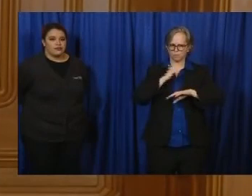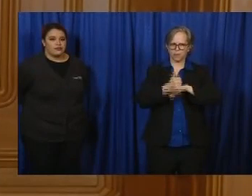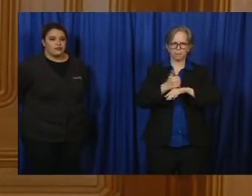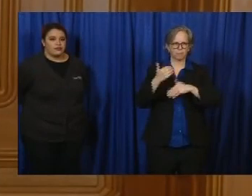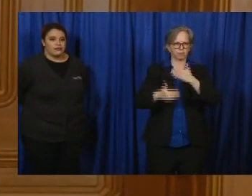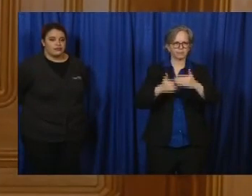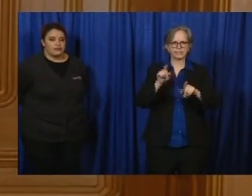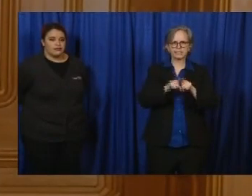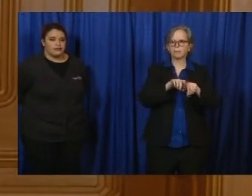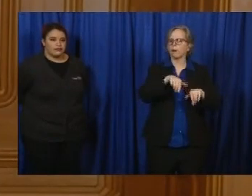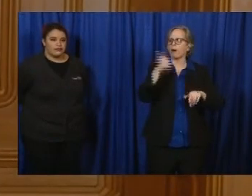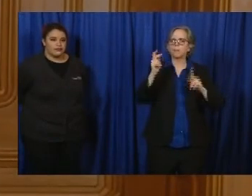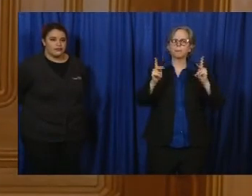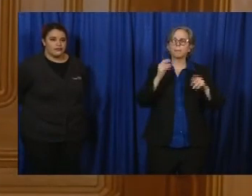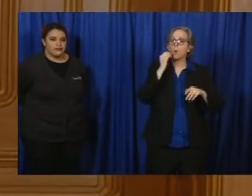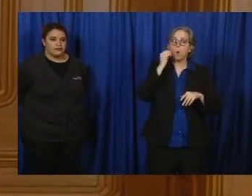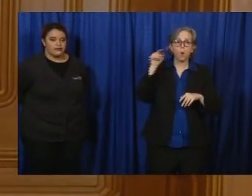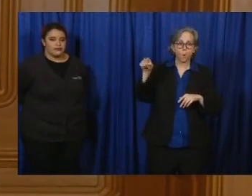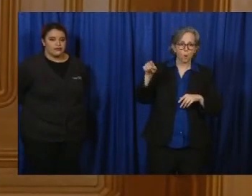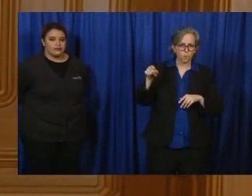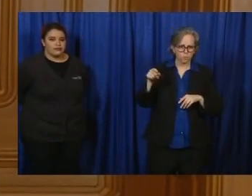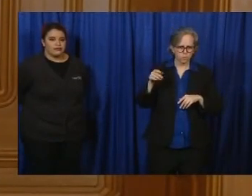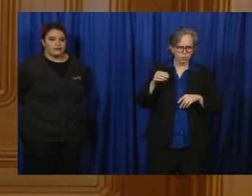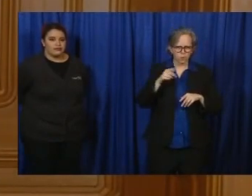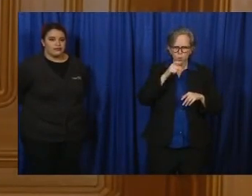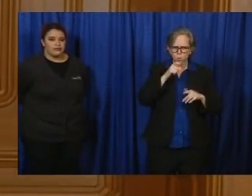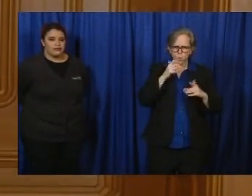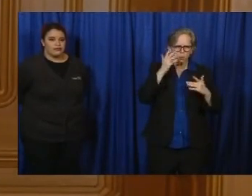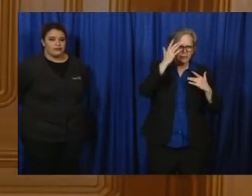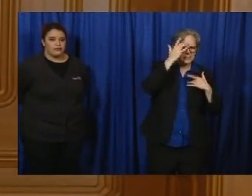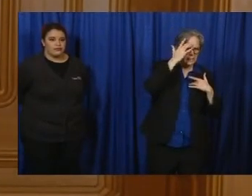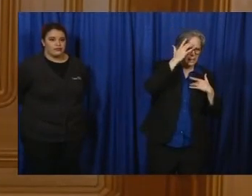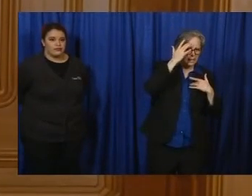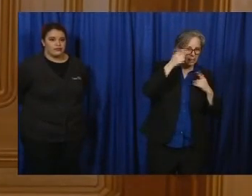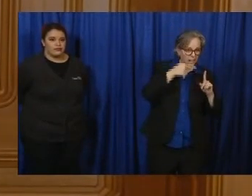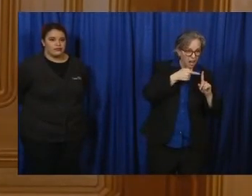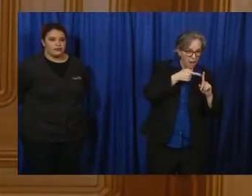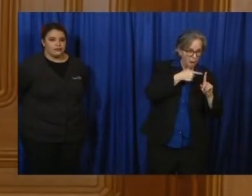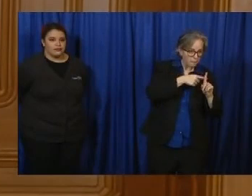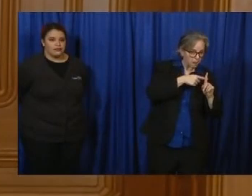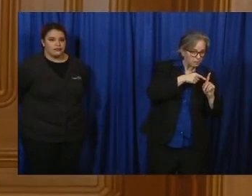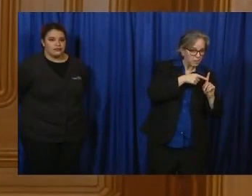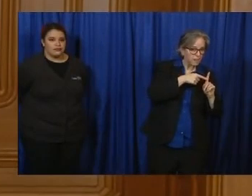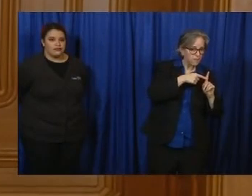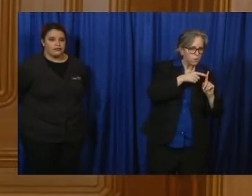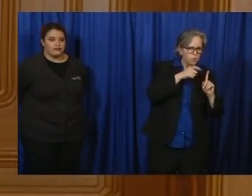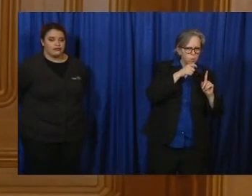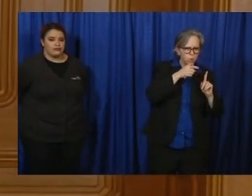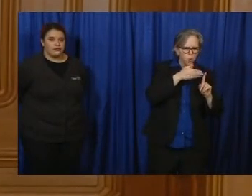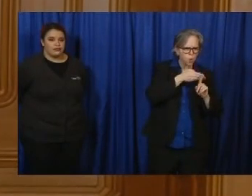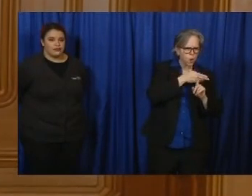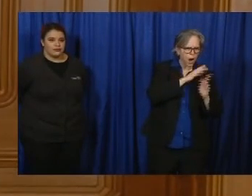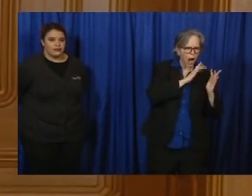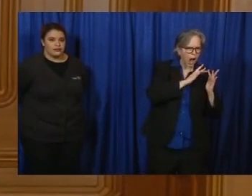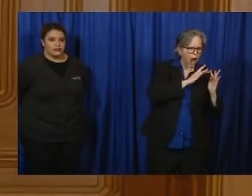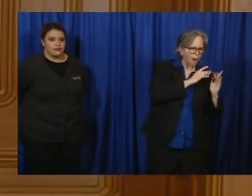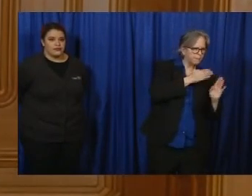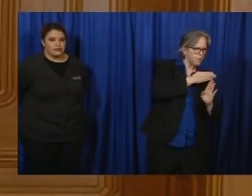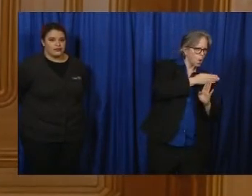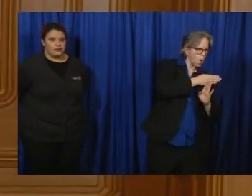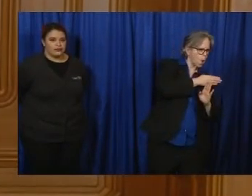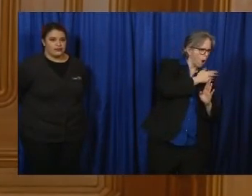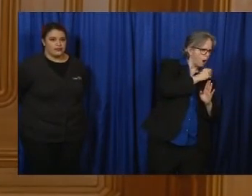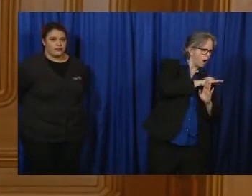looking to see who that staff person has had contact with. Several people have been actually